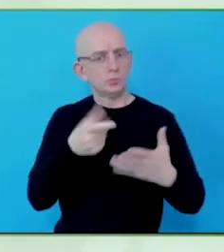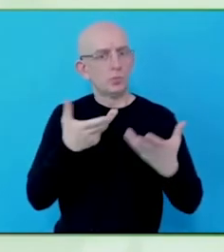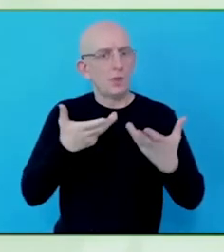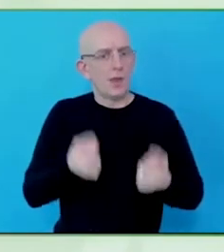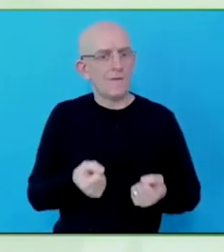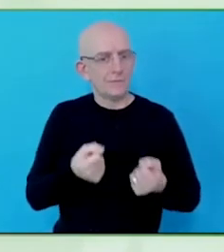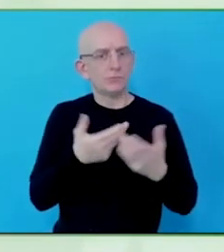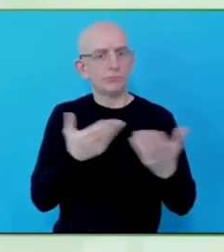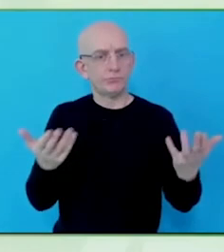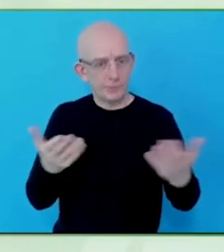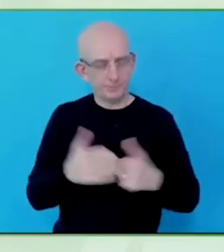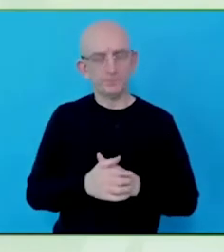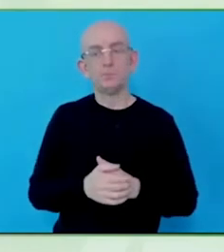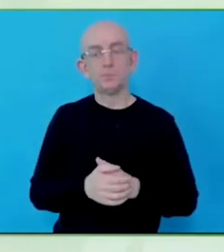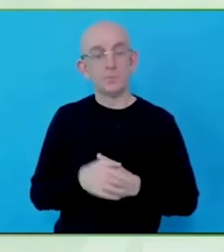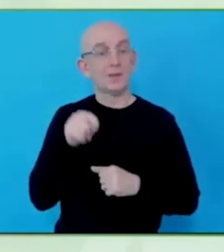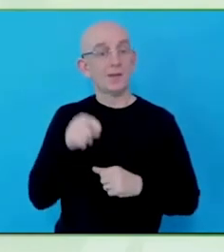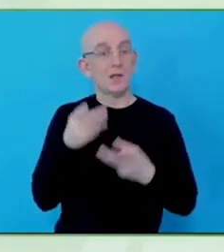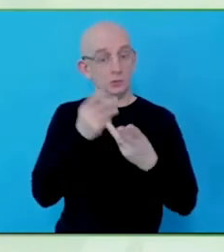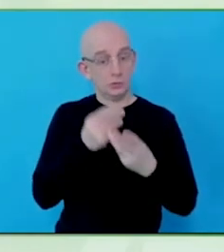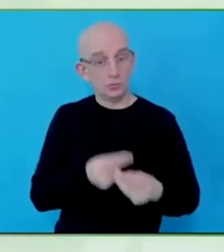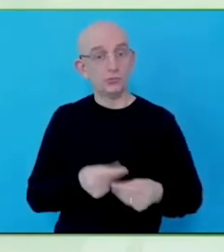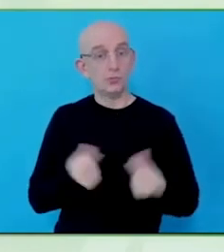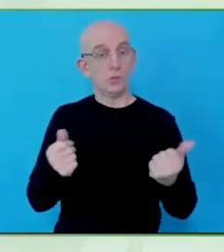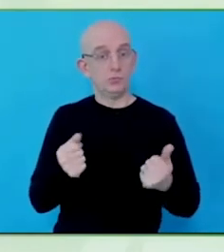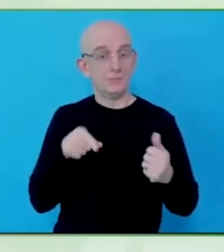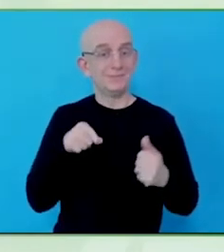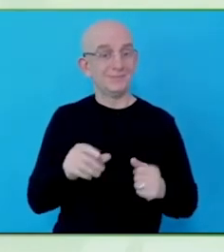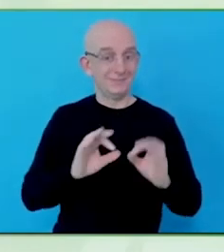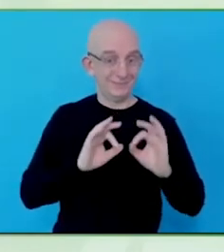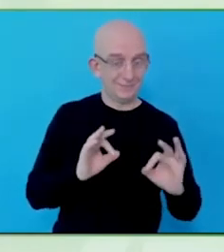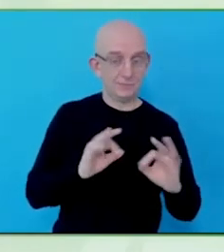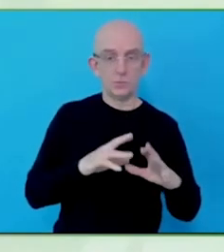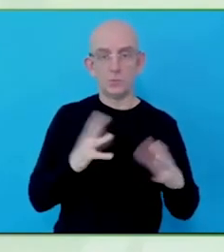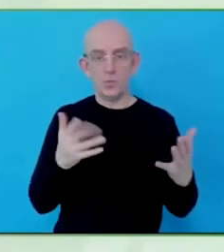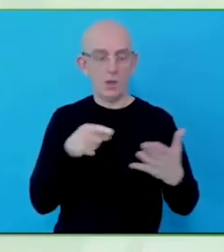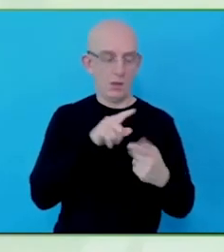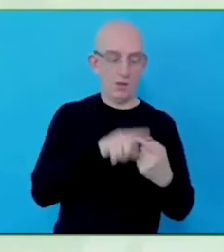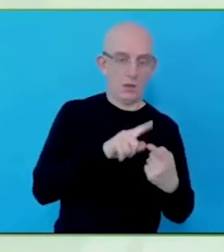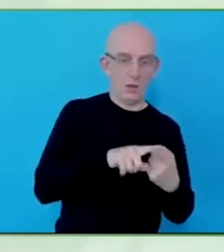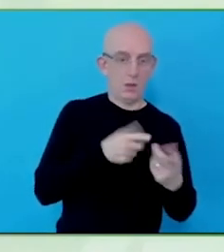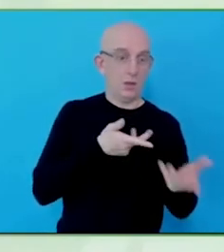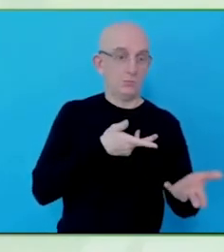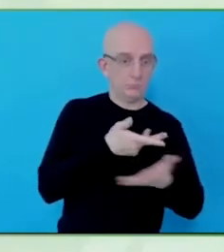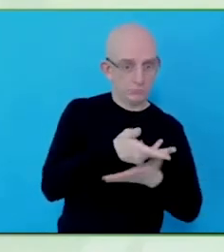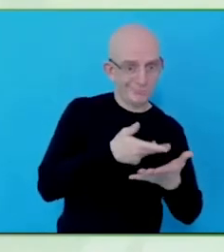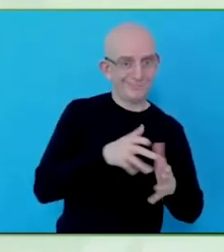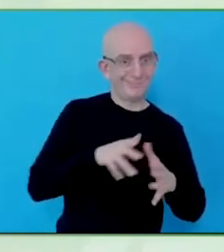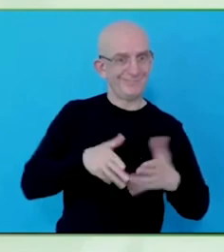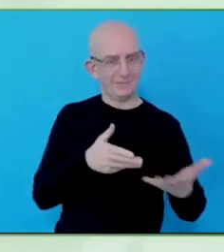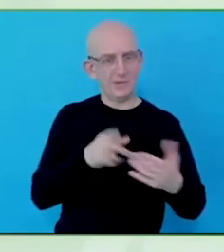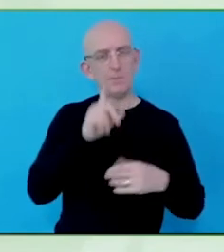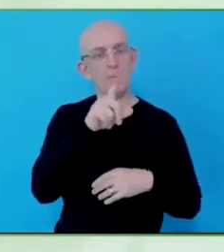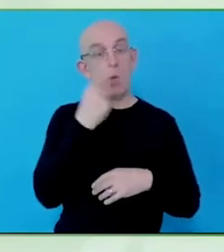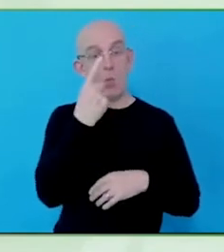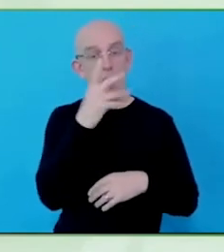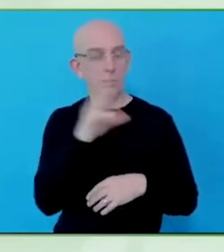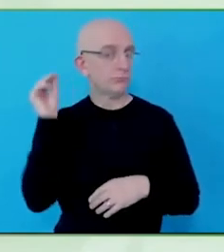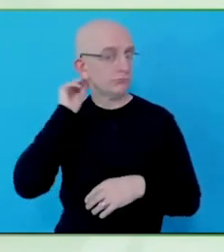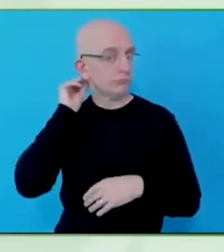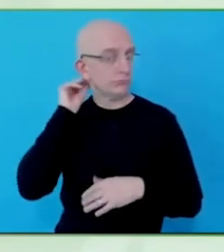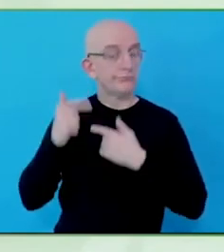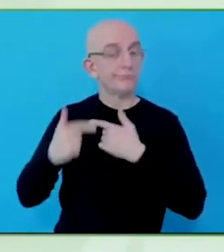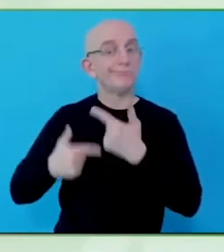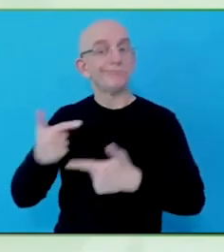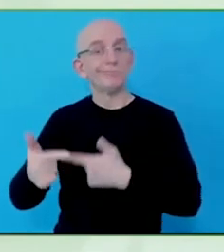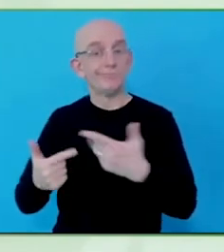need a person, consulting, leadership, talent, and tools. So to answer your question, I pointed out these two